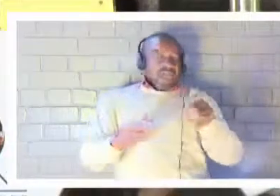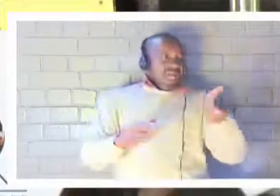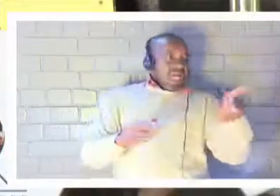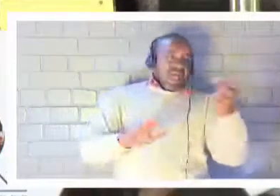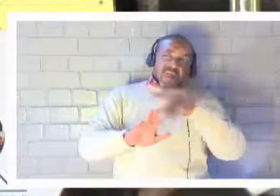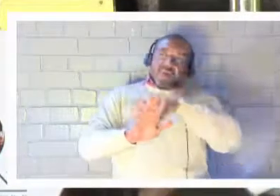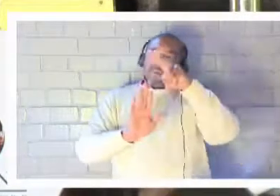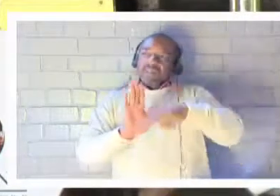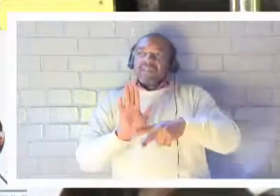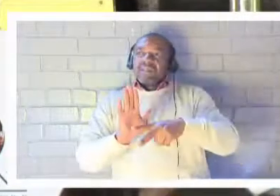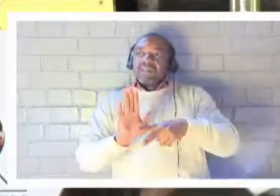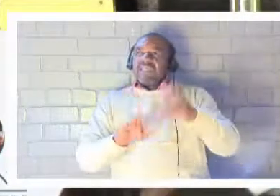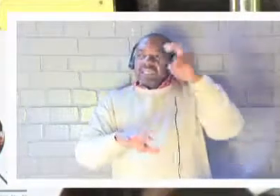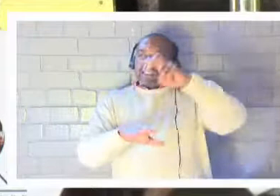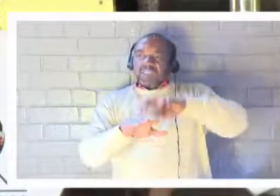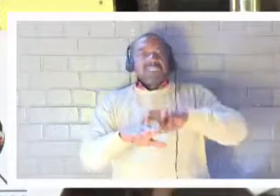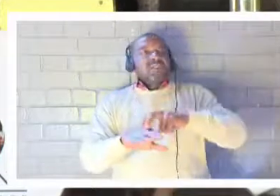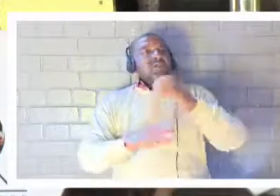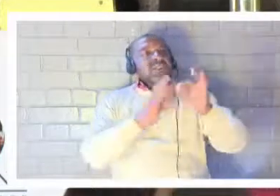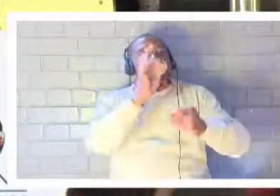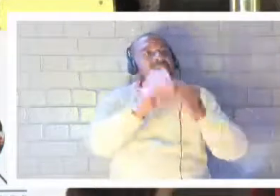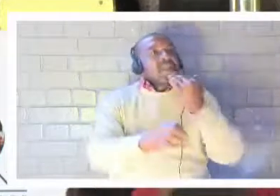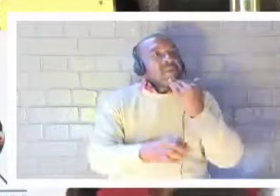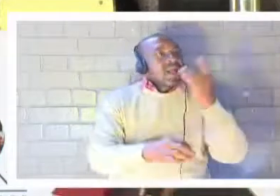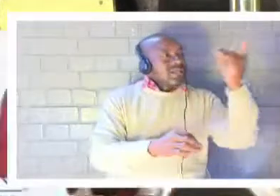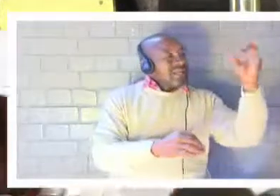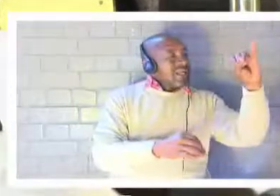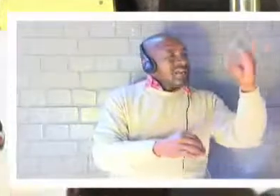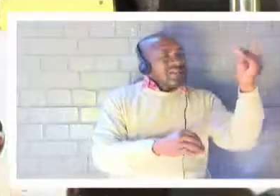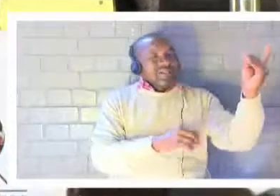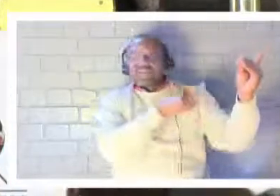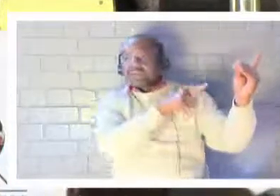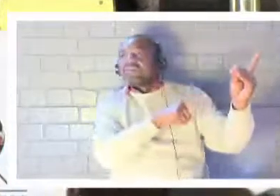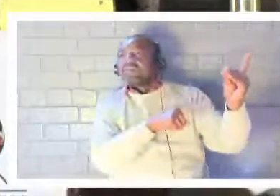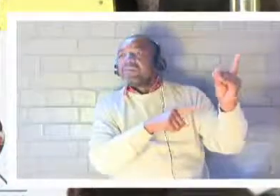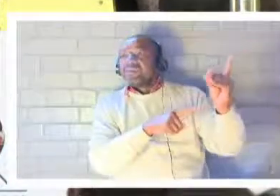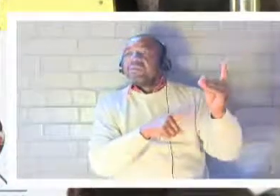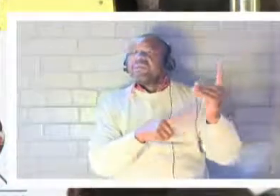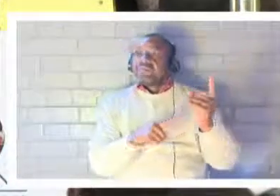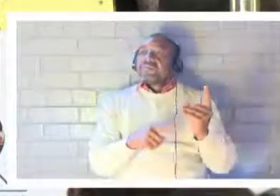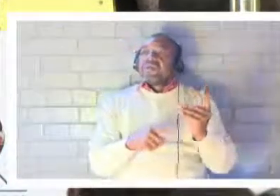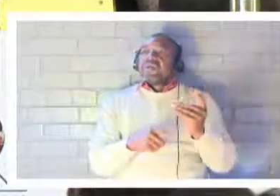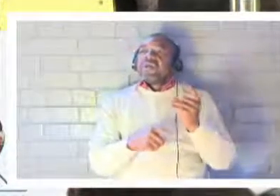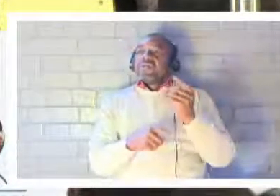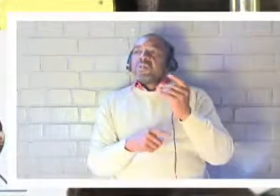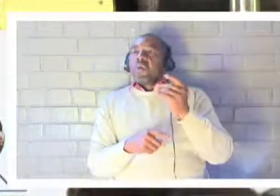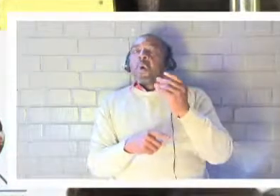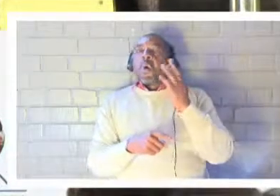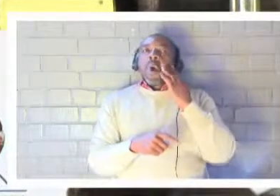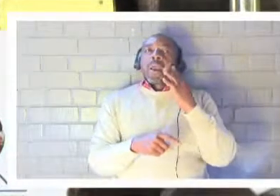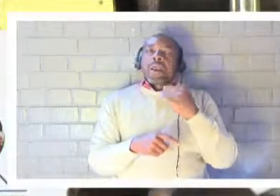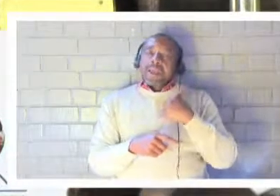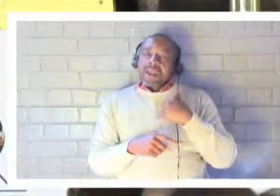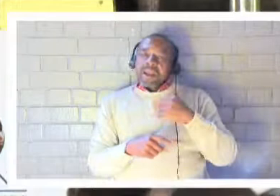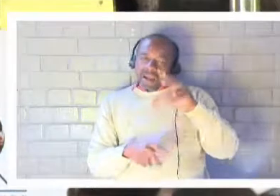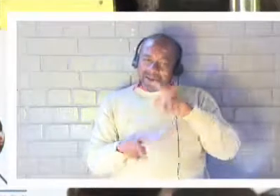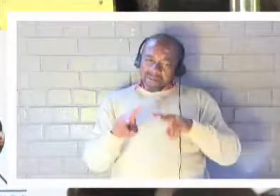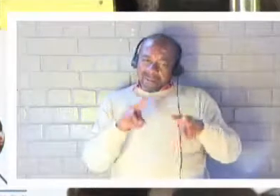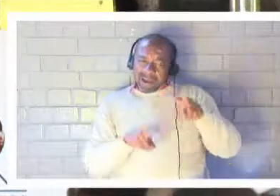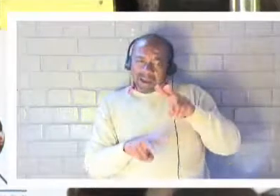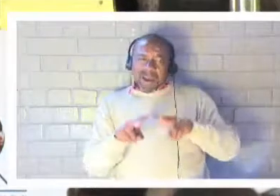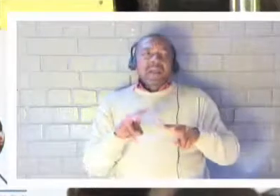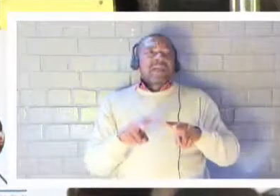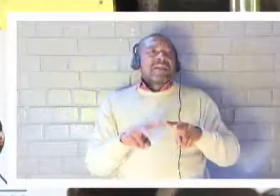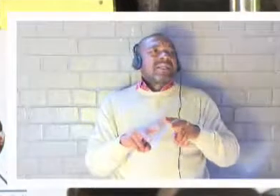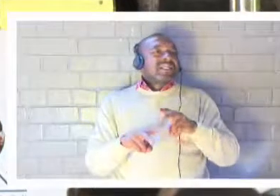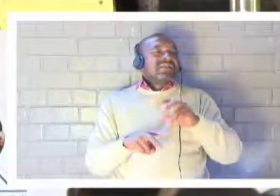project. He'll still need to liaise with the DID. So in terms of interest or the appetite, yes, there